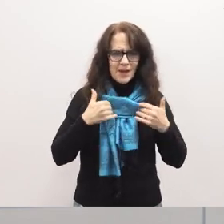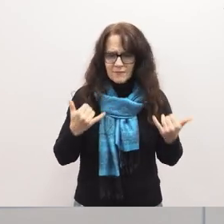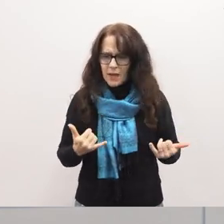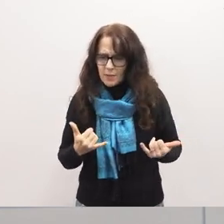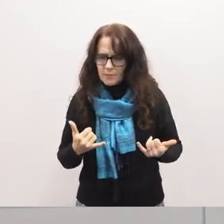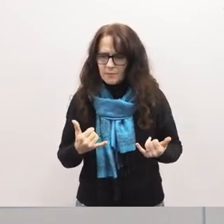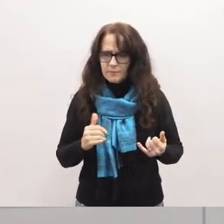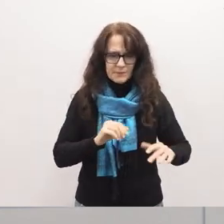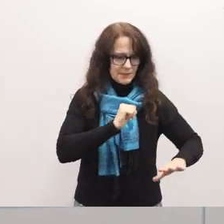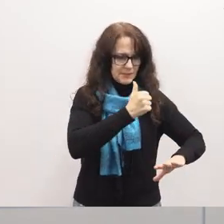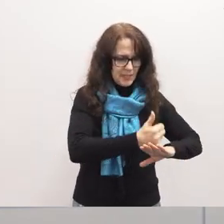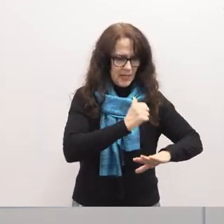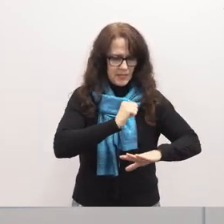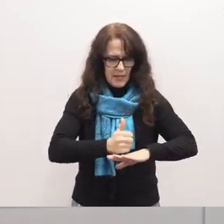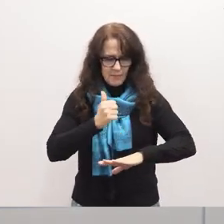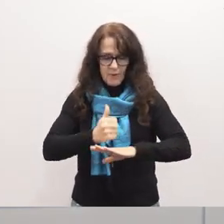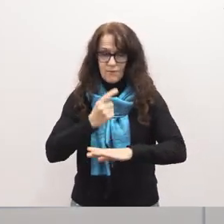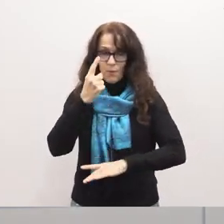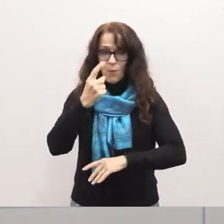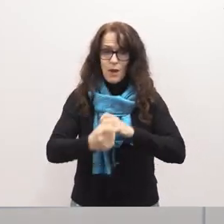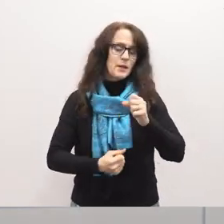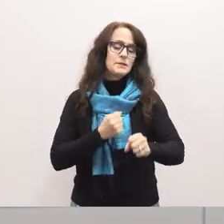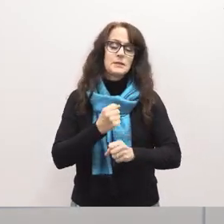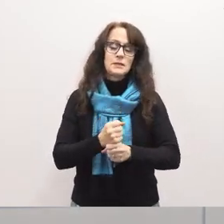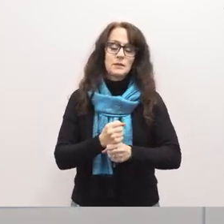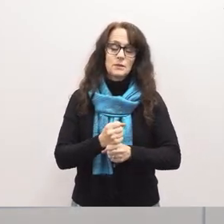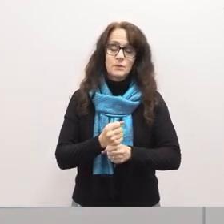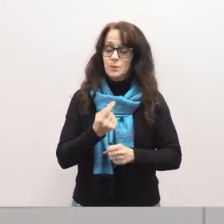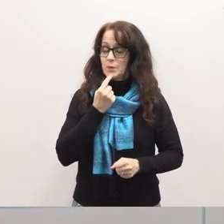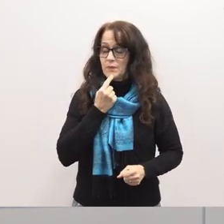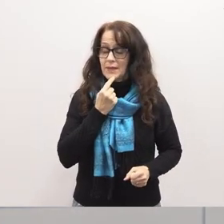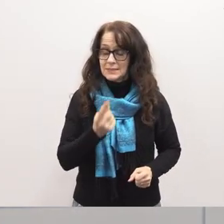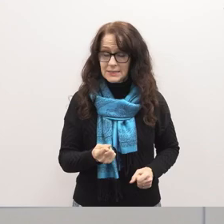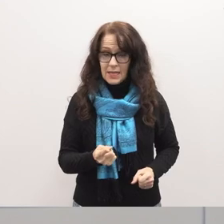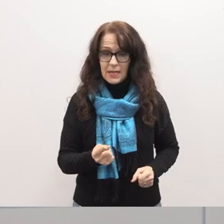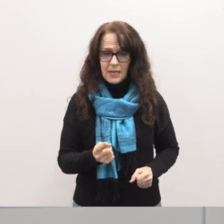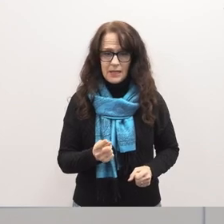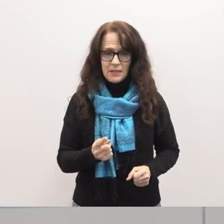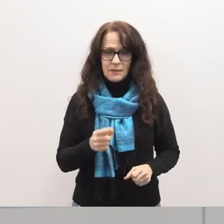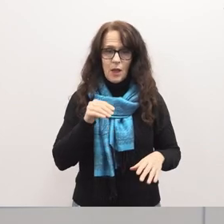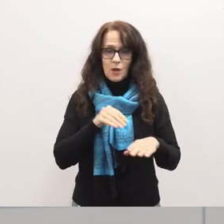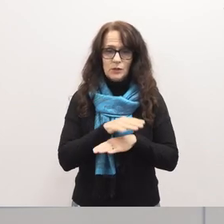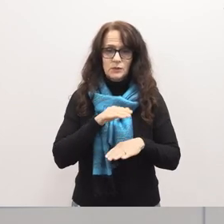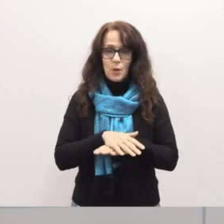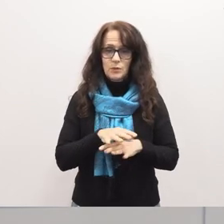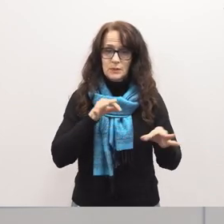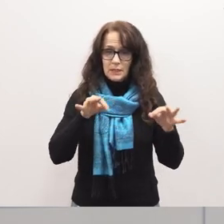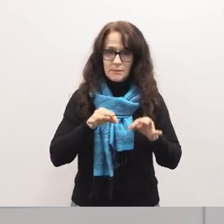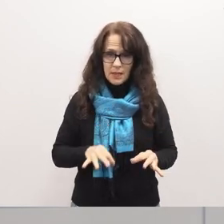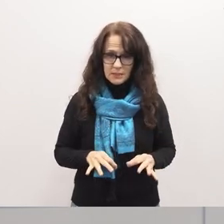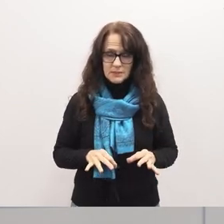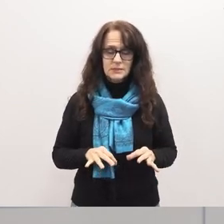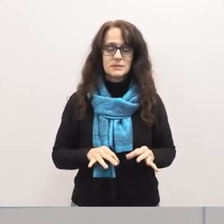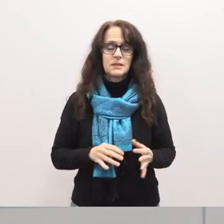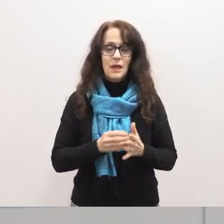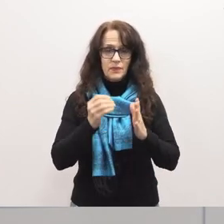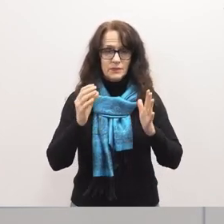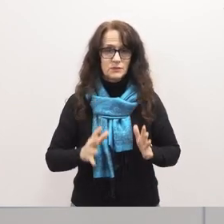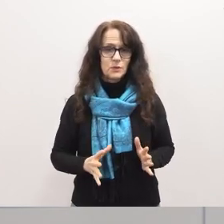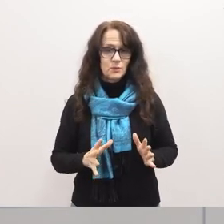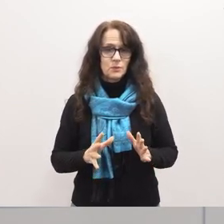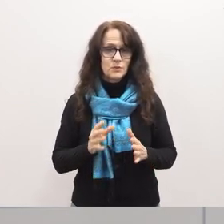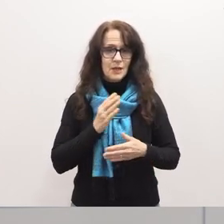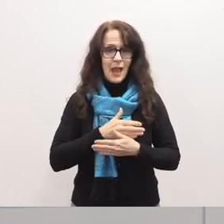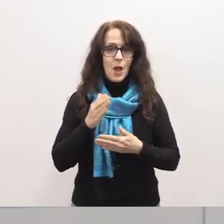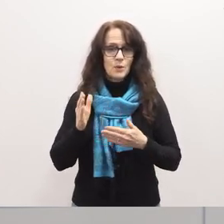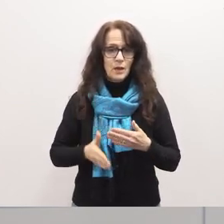it's laid out for the course of 1 year. Now, what they tell us, what our consultant tells us, and what the student